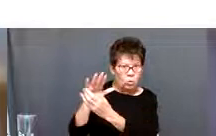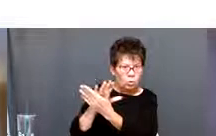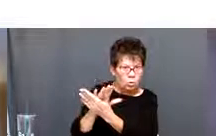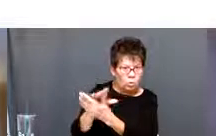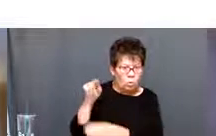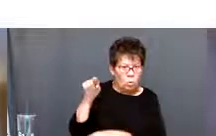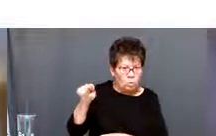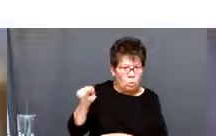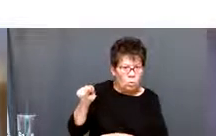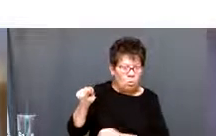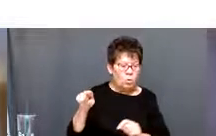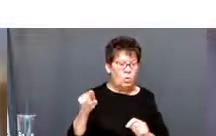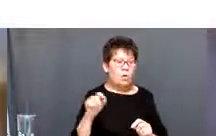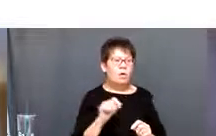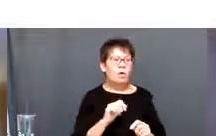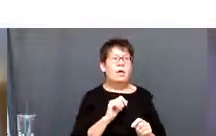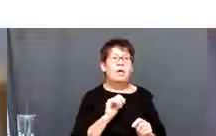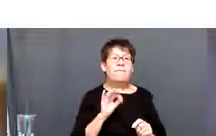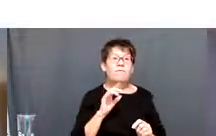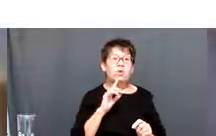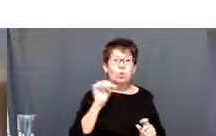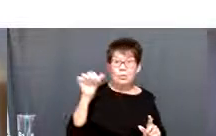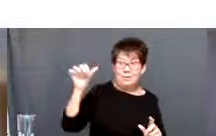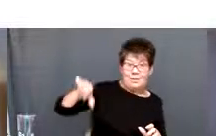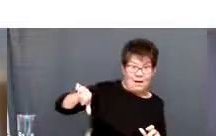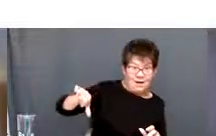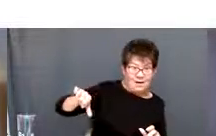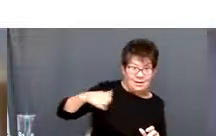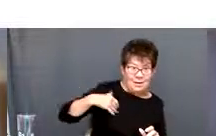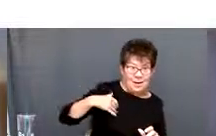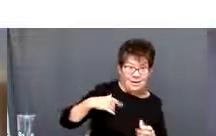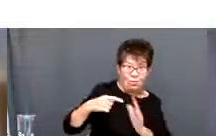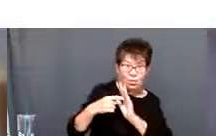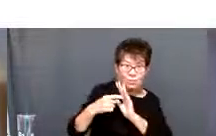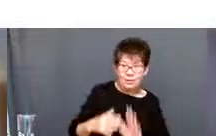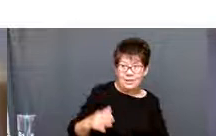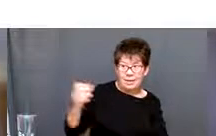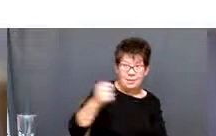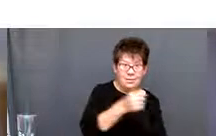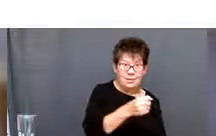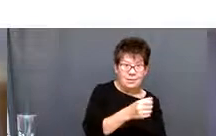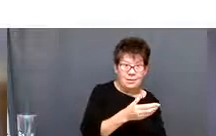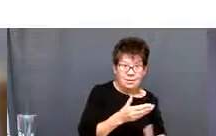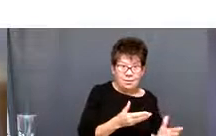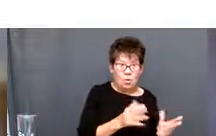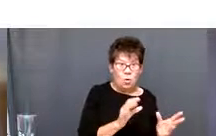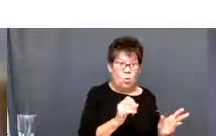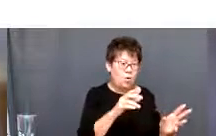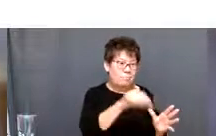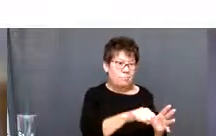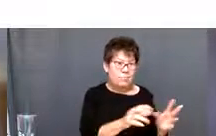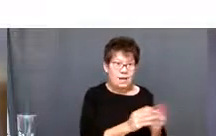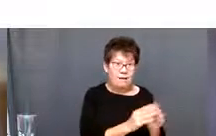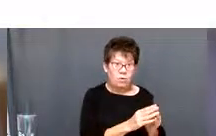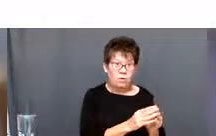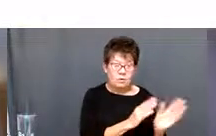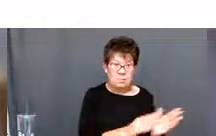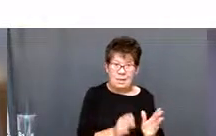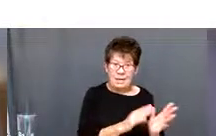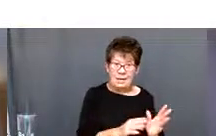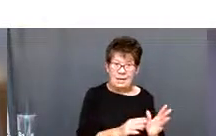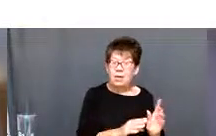not be eligible if you decline to have a transition planning conference with the local school district. So I do want to